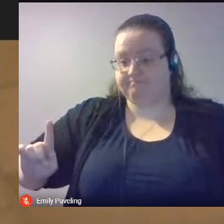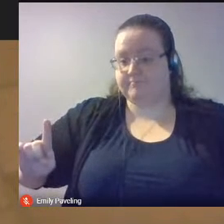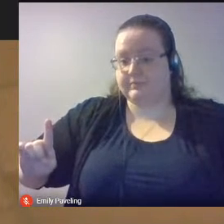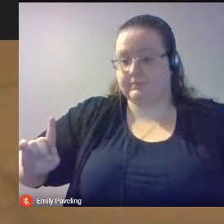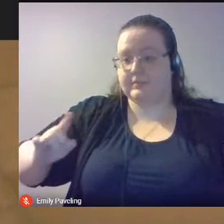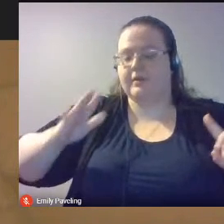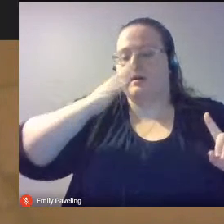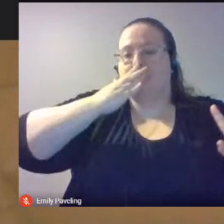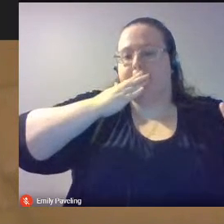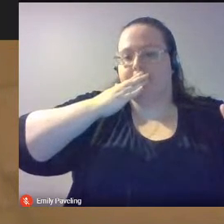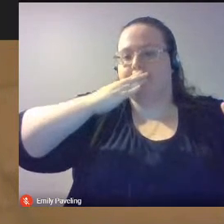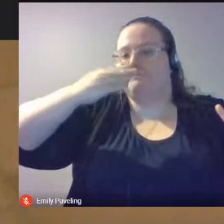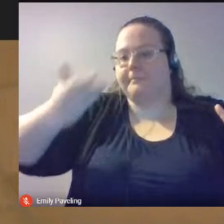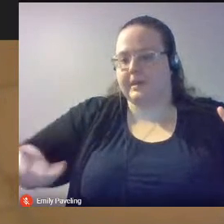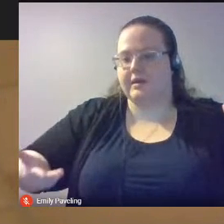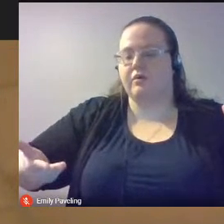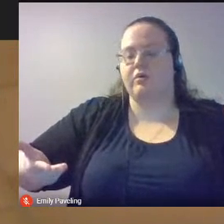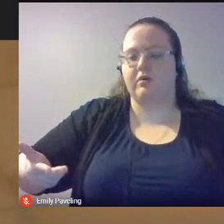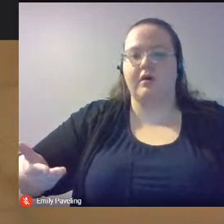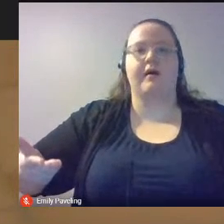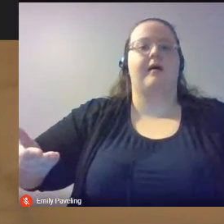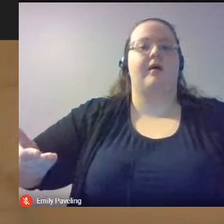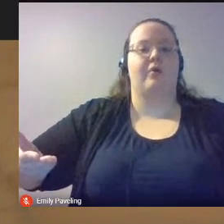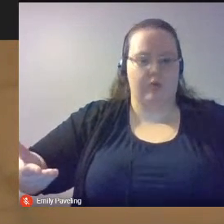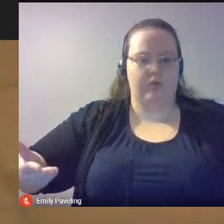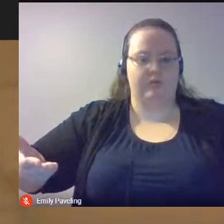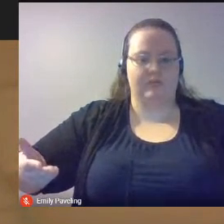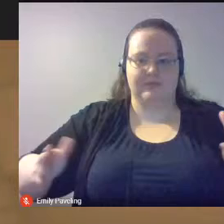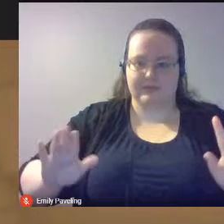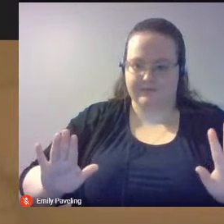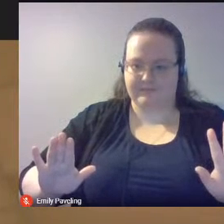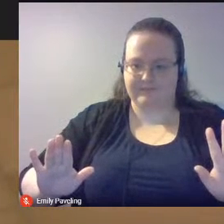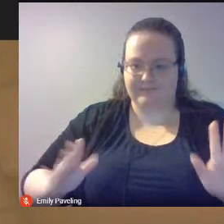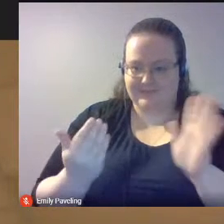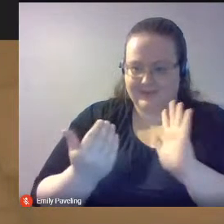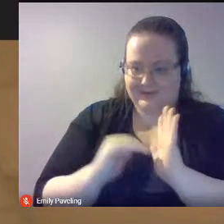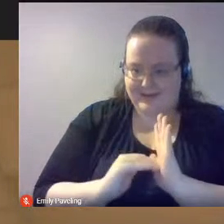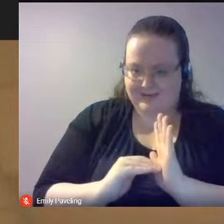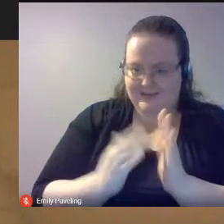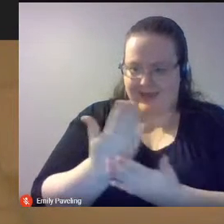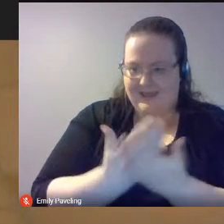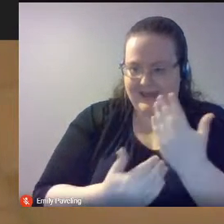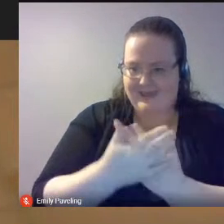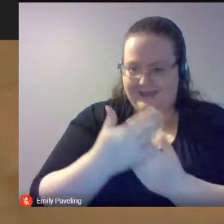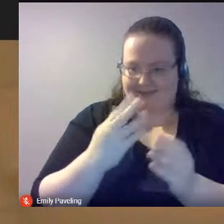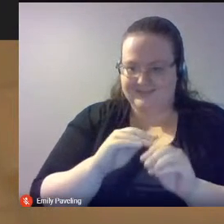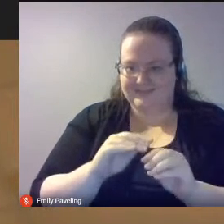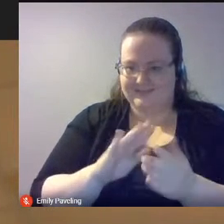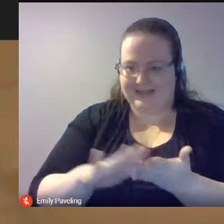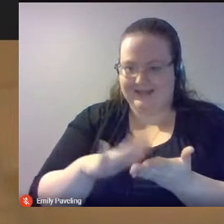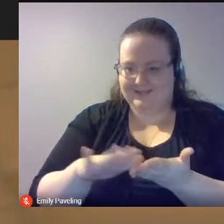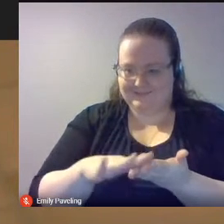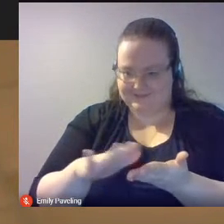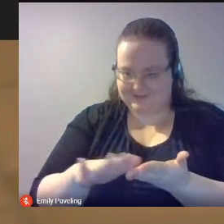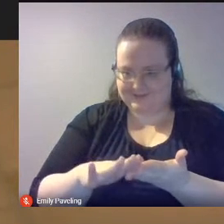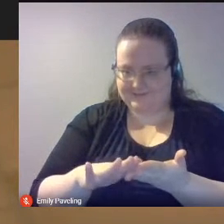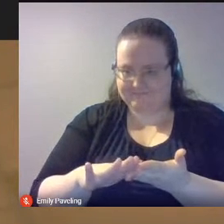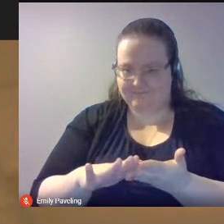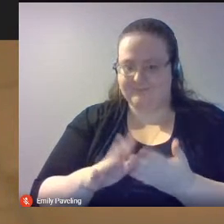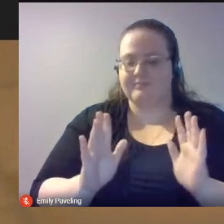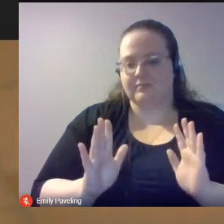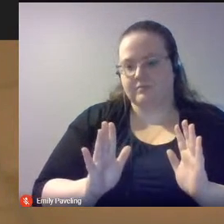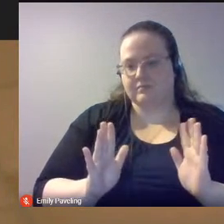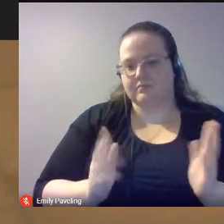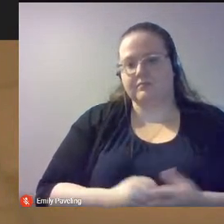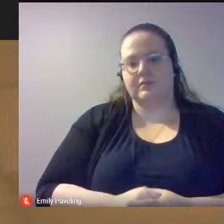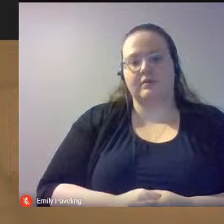may remove their mask again using good hand hygiene, be able to do that in that space. It